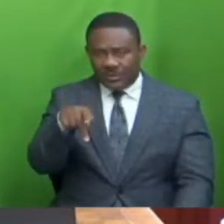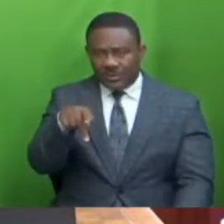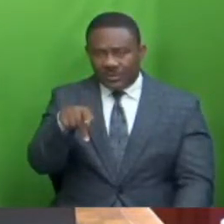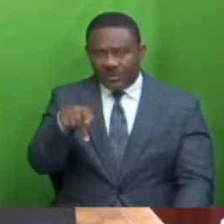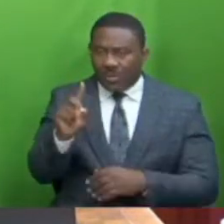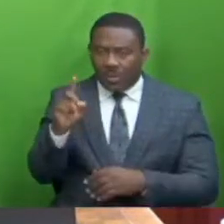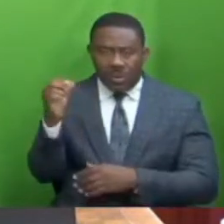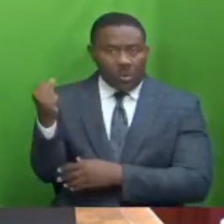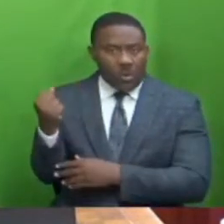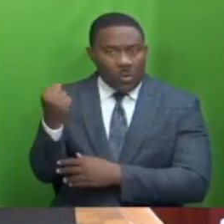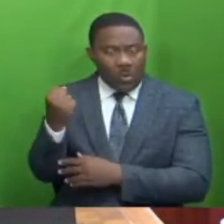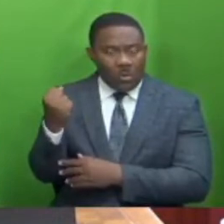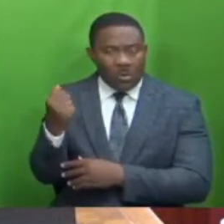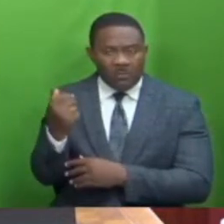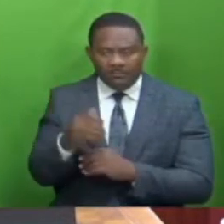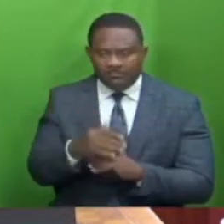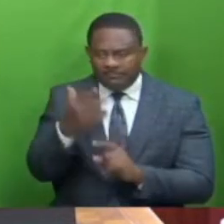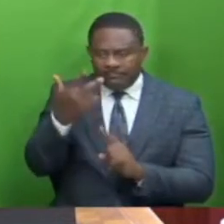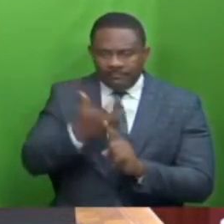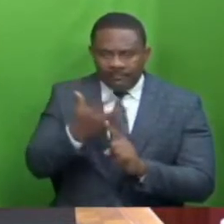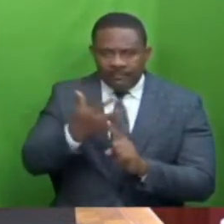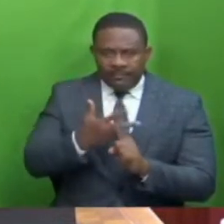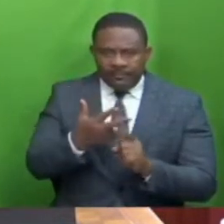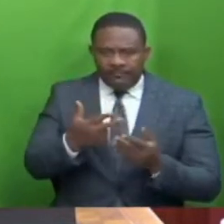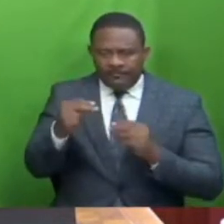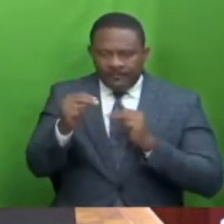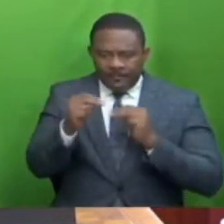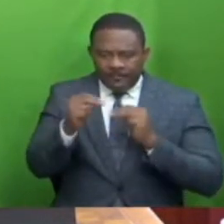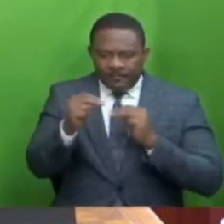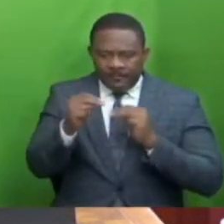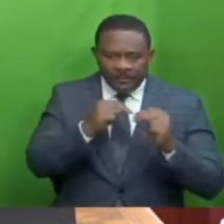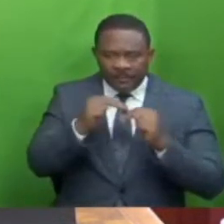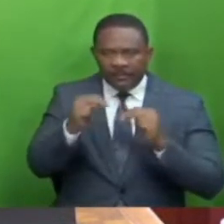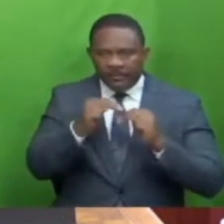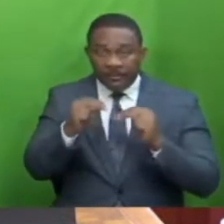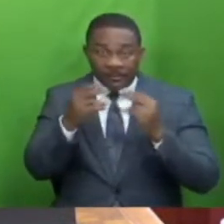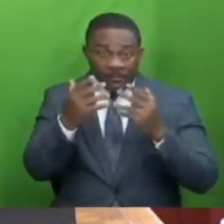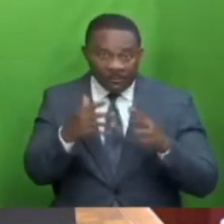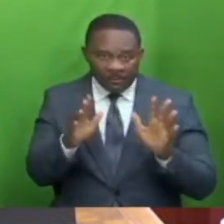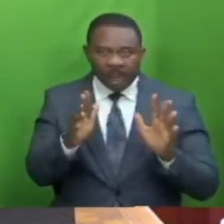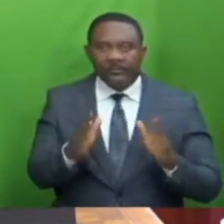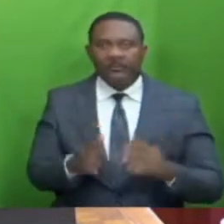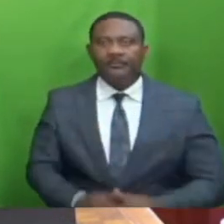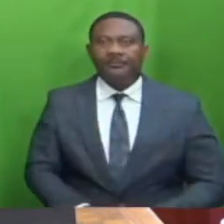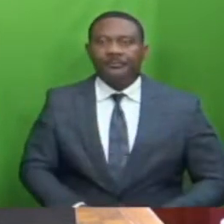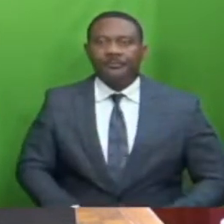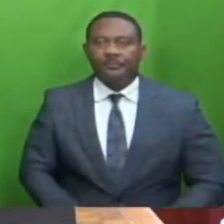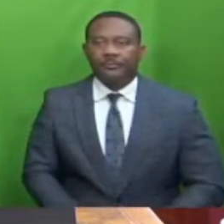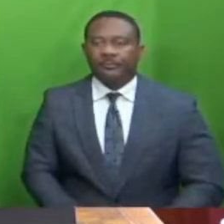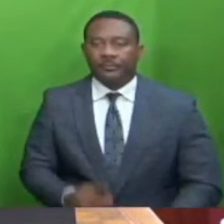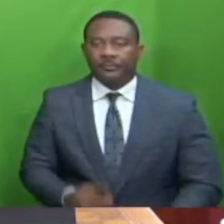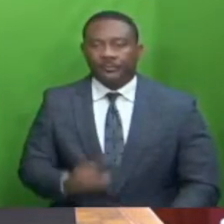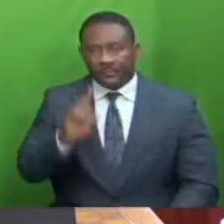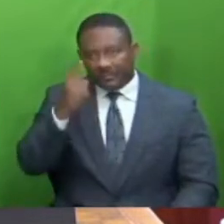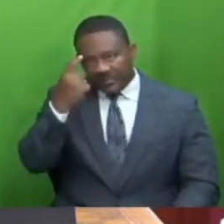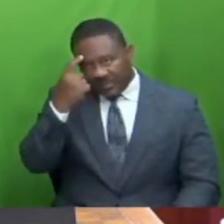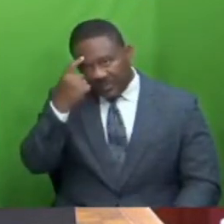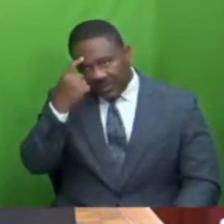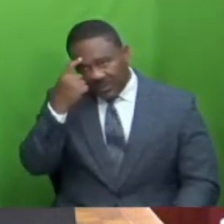on bondholders. Of negotiations with the different bondholder groups and amendments to the original terms, government